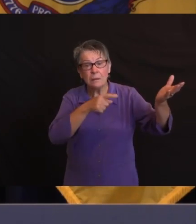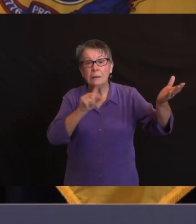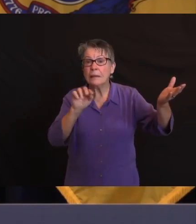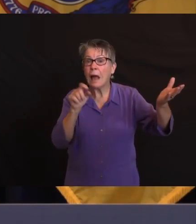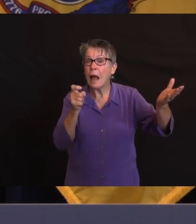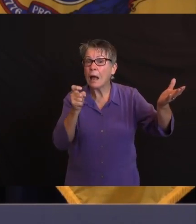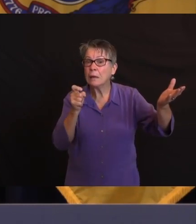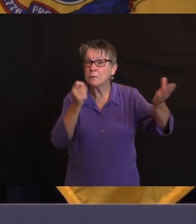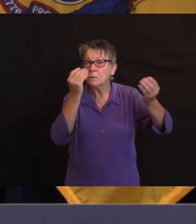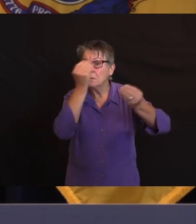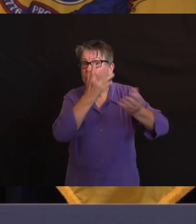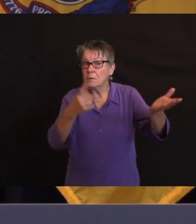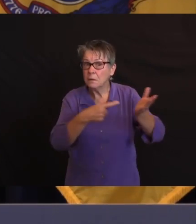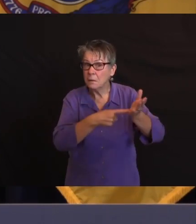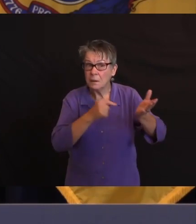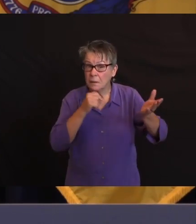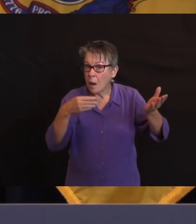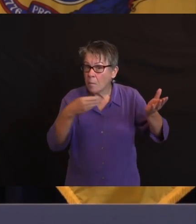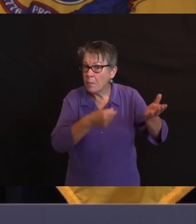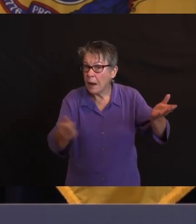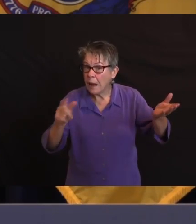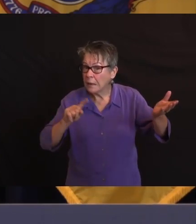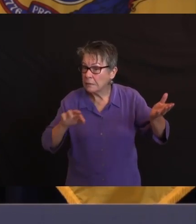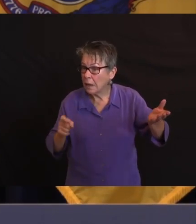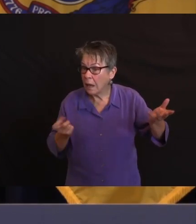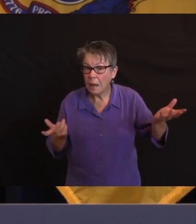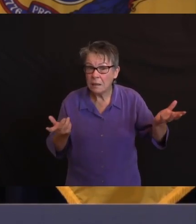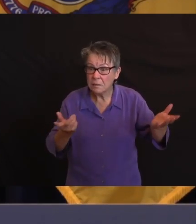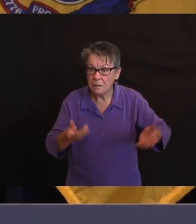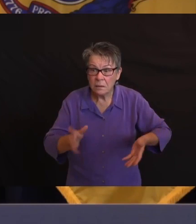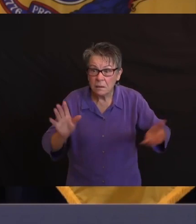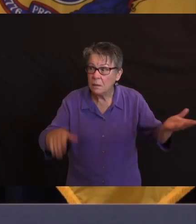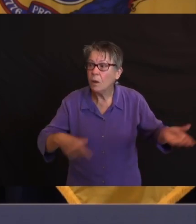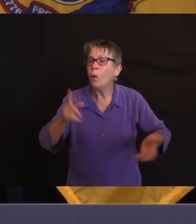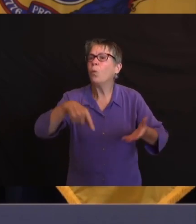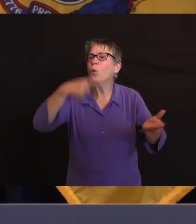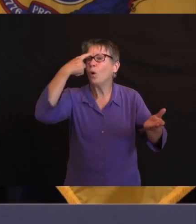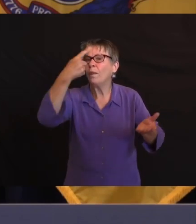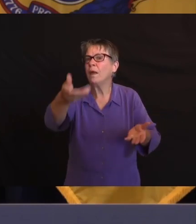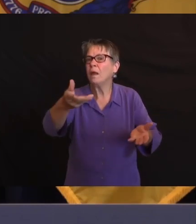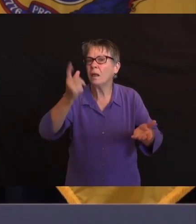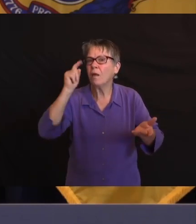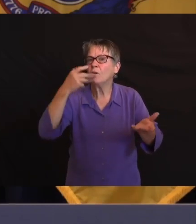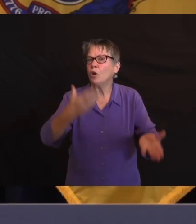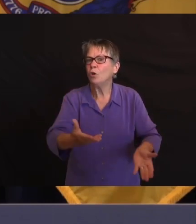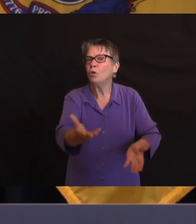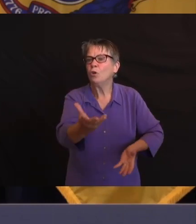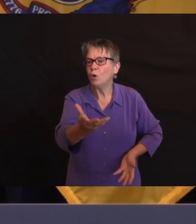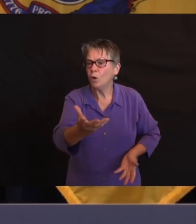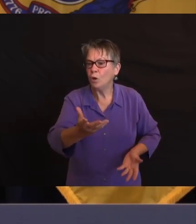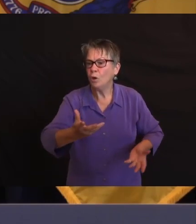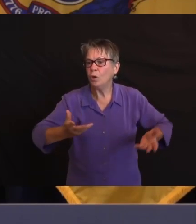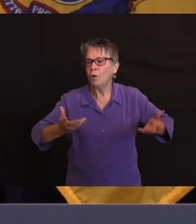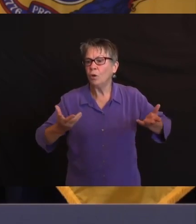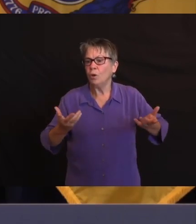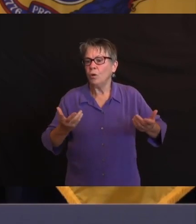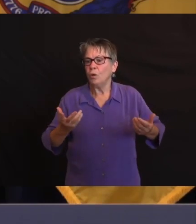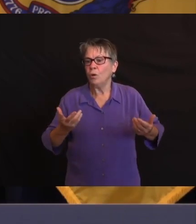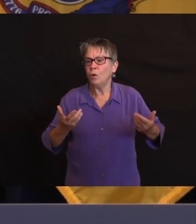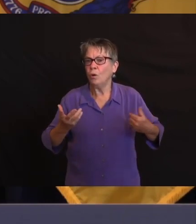past, 24 years. The past forever, it looked like. That was the longest article, I'd say to the journalists, that I've ever seen